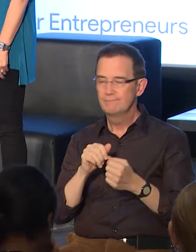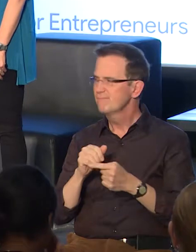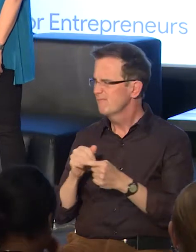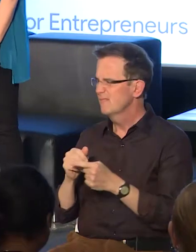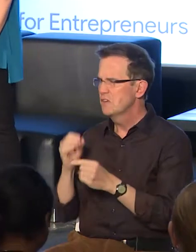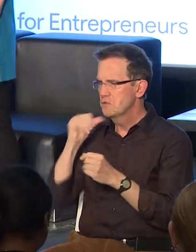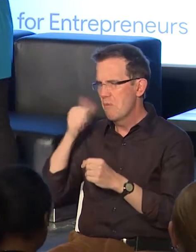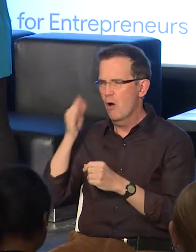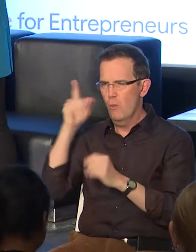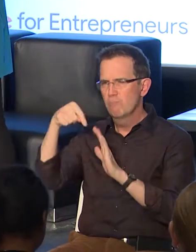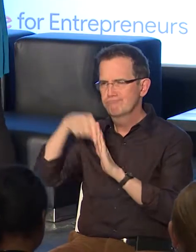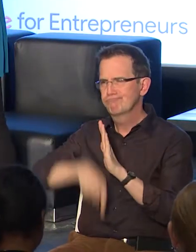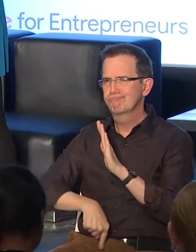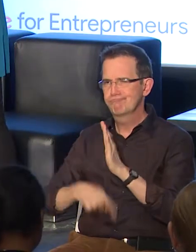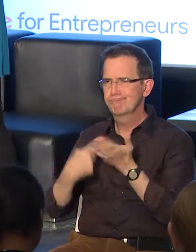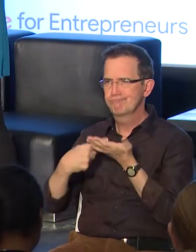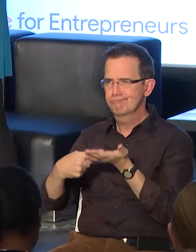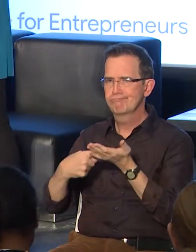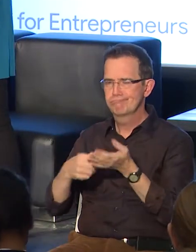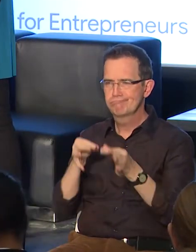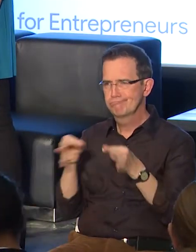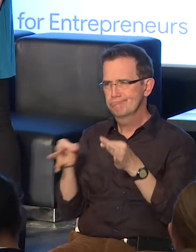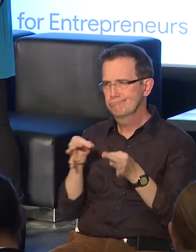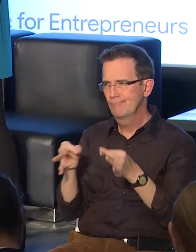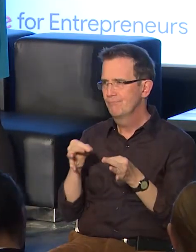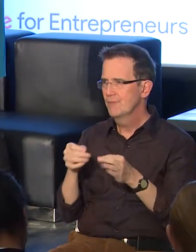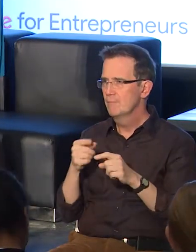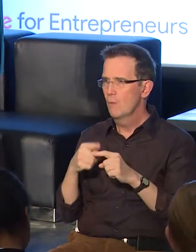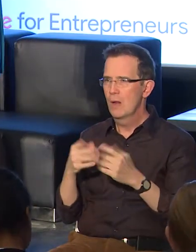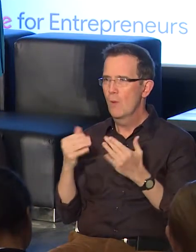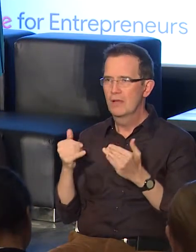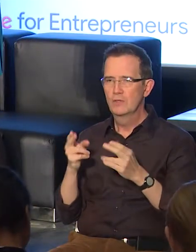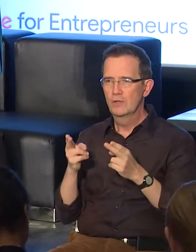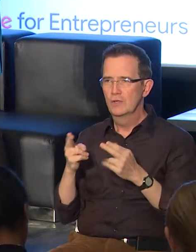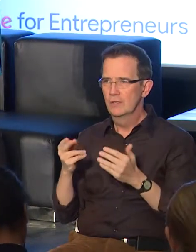about this tomorrow. We just want to get to Arlen.